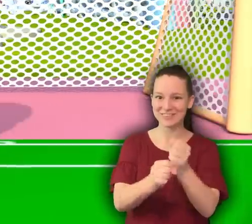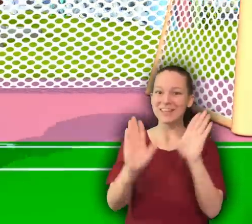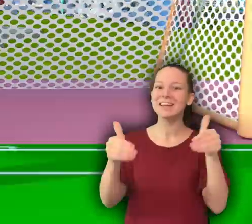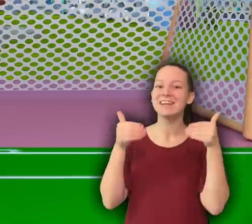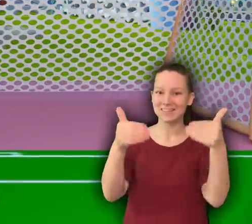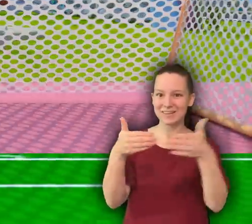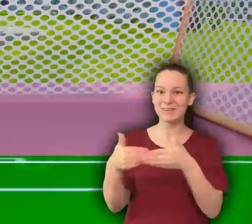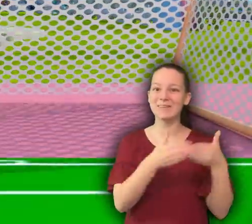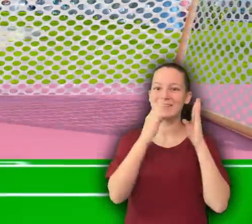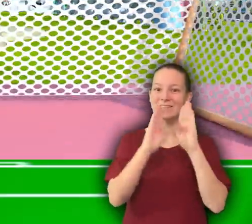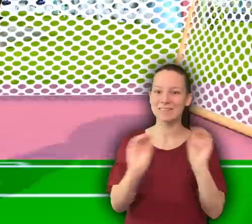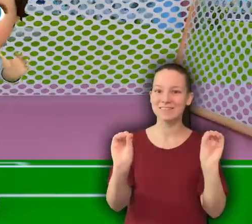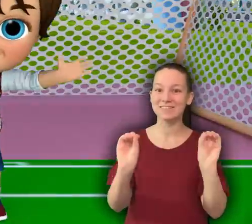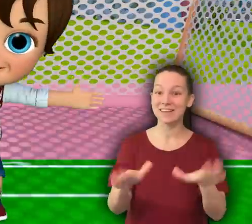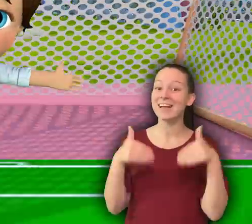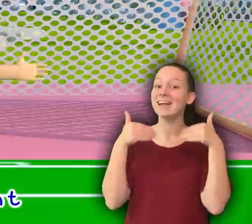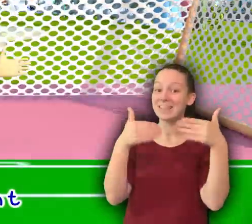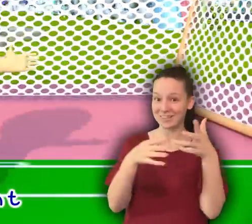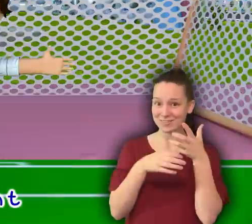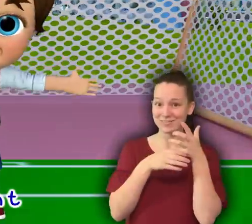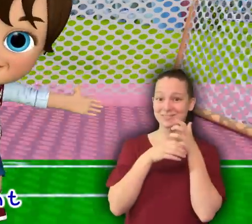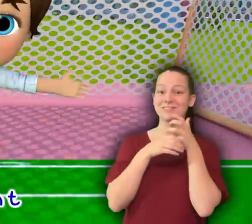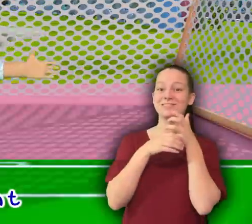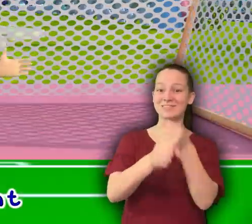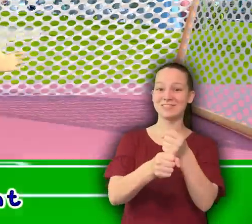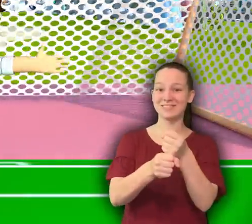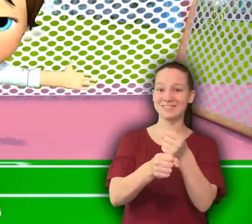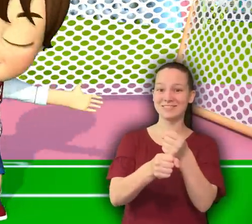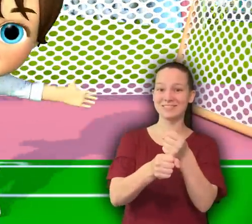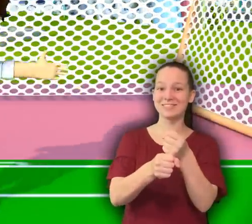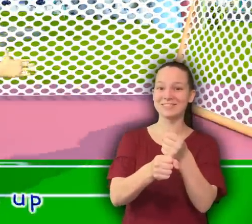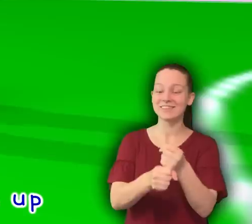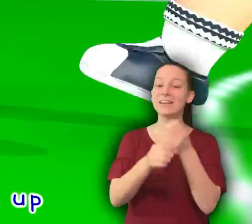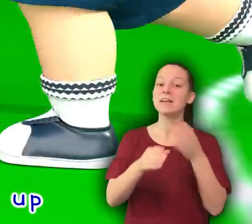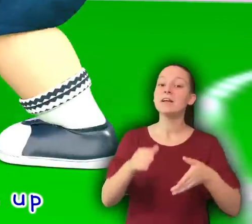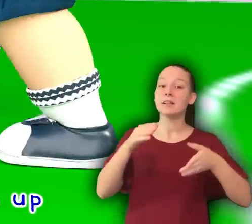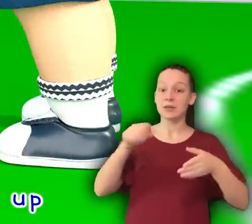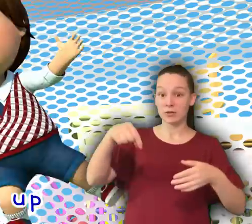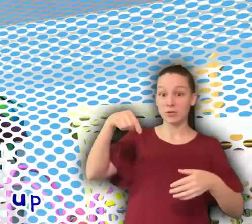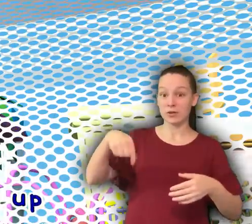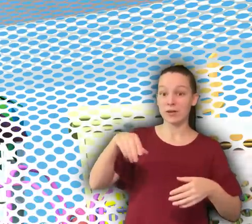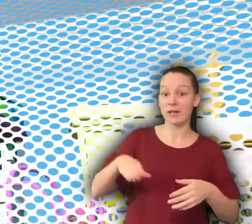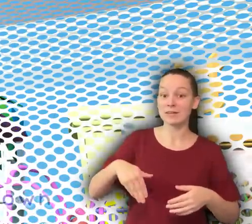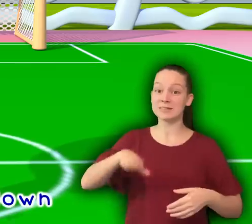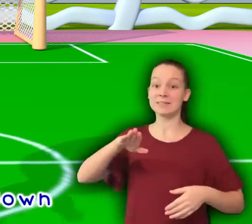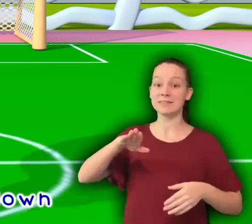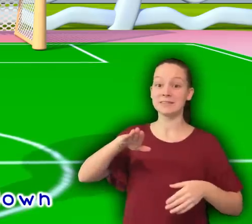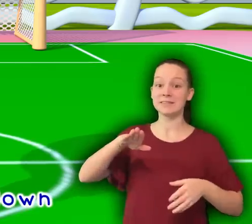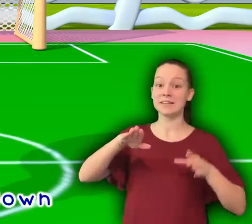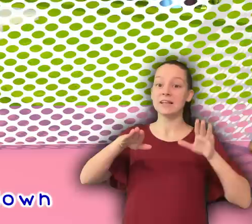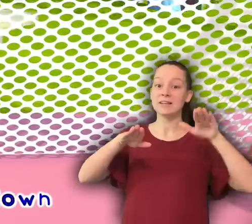hold on tight here we go baby boo here we go hold on tight you lift your right foot up